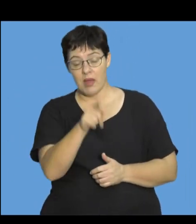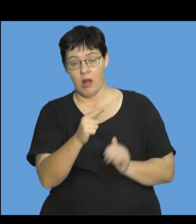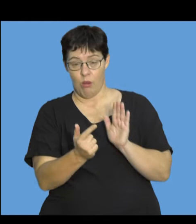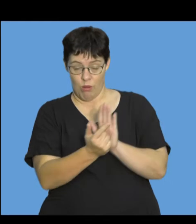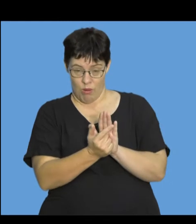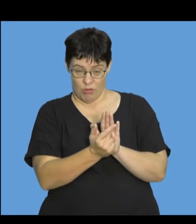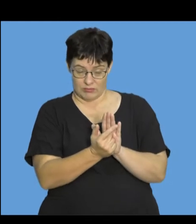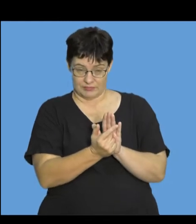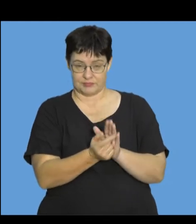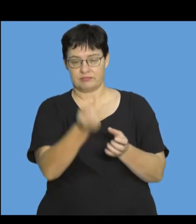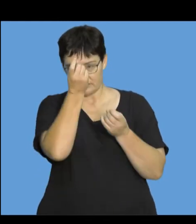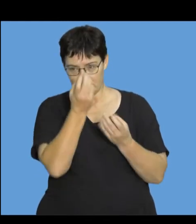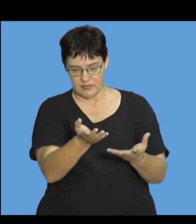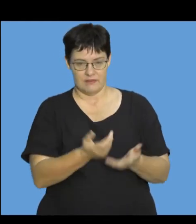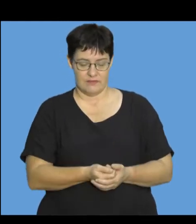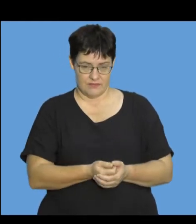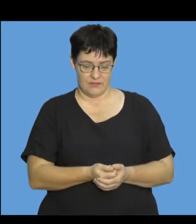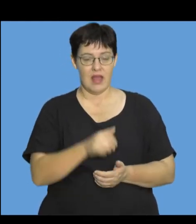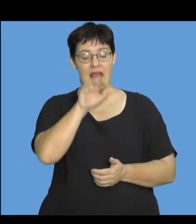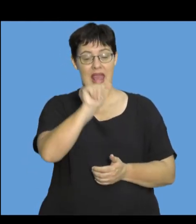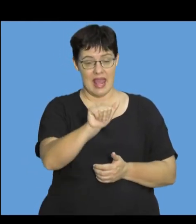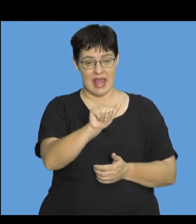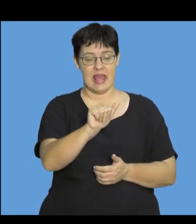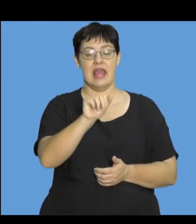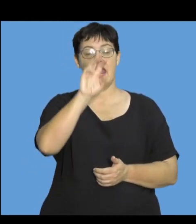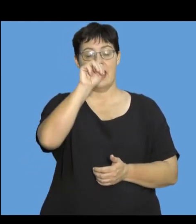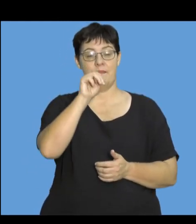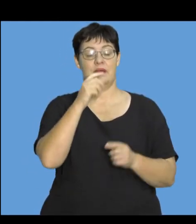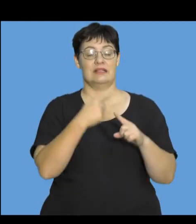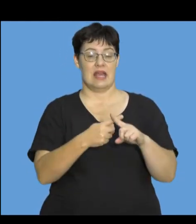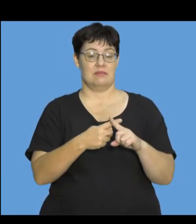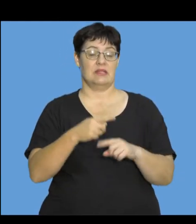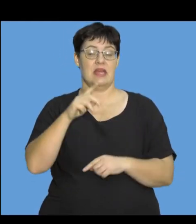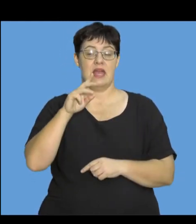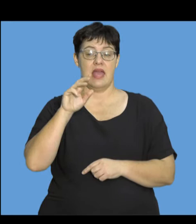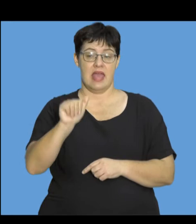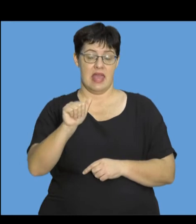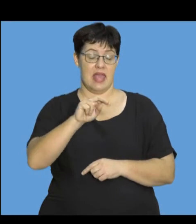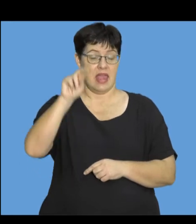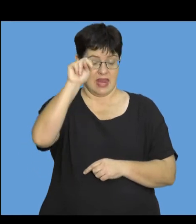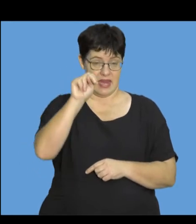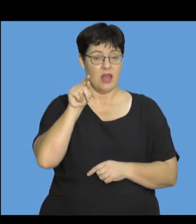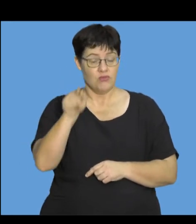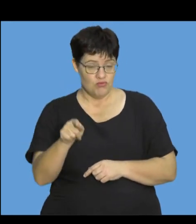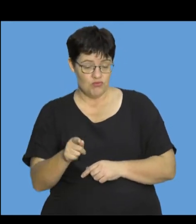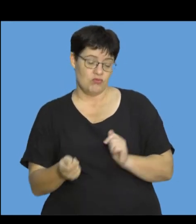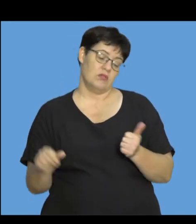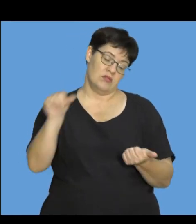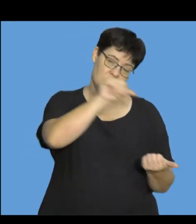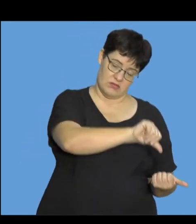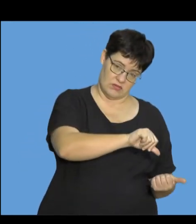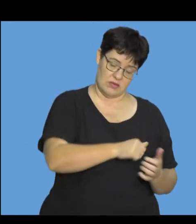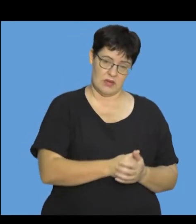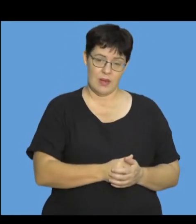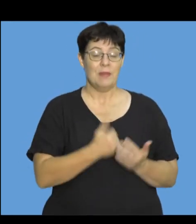law, I give it to you like this, as a to the exponent of m times a to the exponent of n. Then you need to come this side.